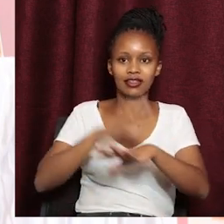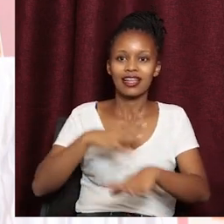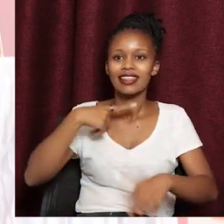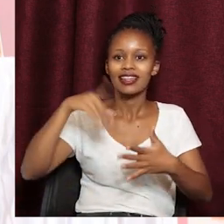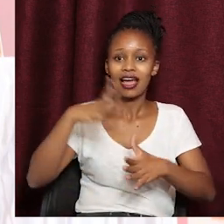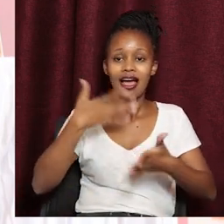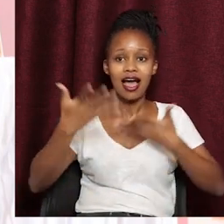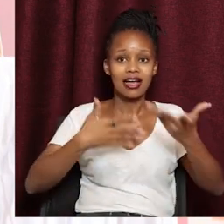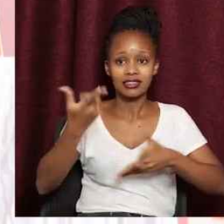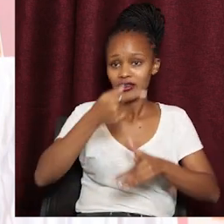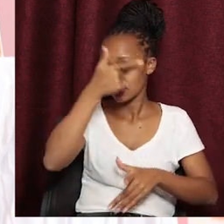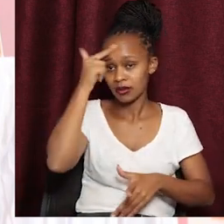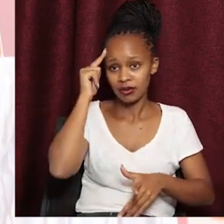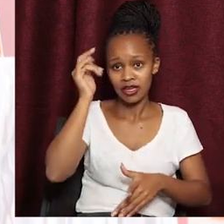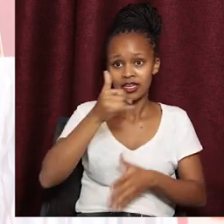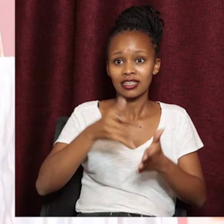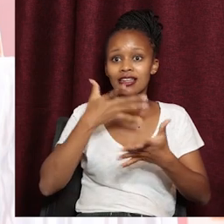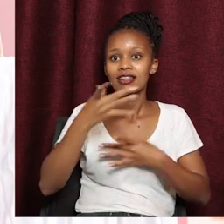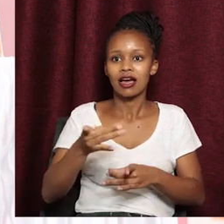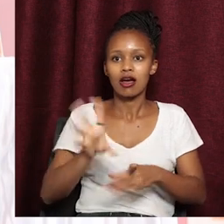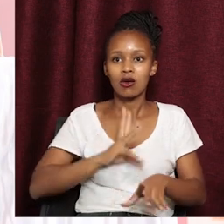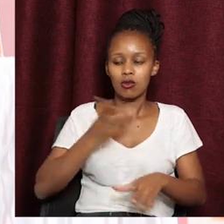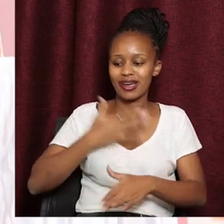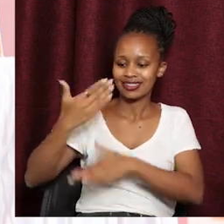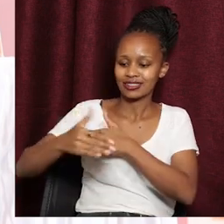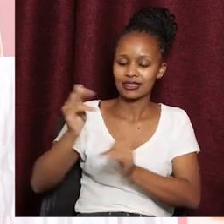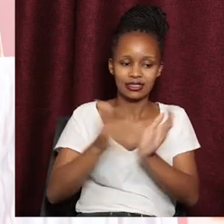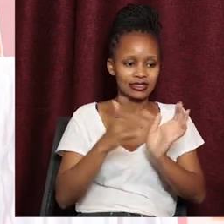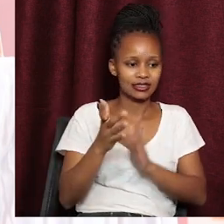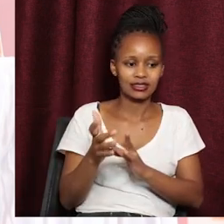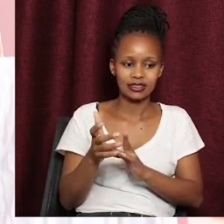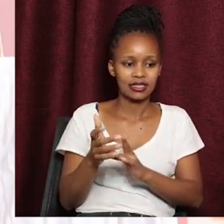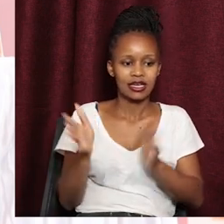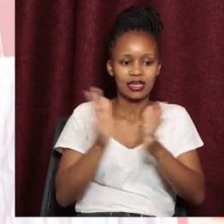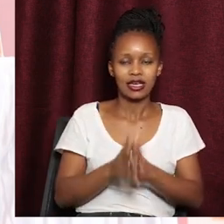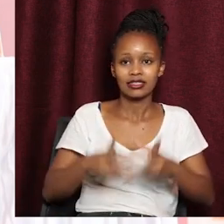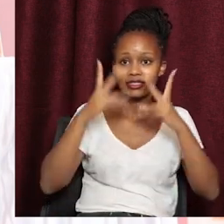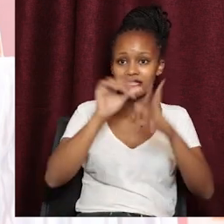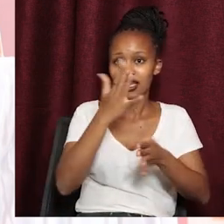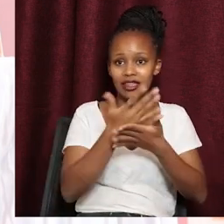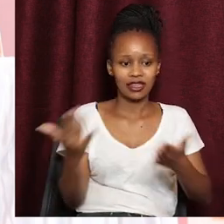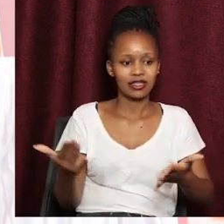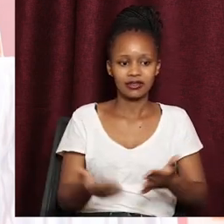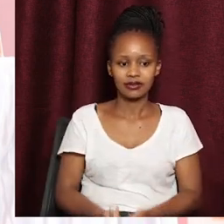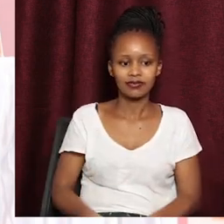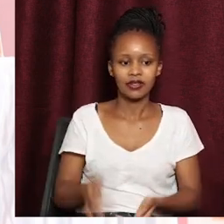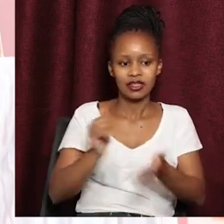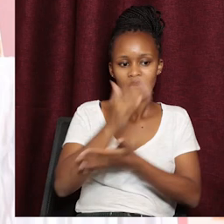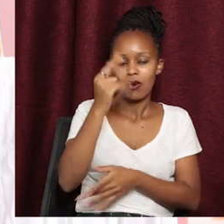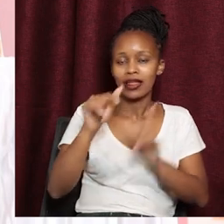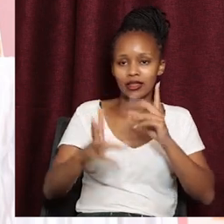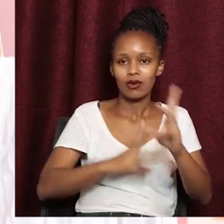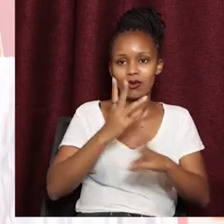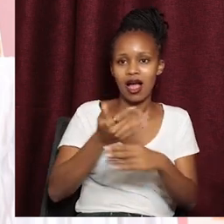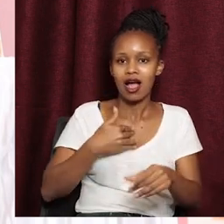answers. Because it's like we sidestep Jesus and look for other things. That is why in this